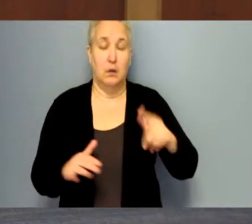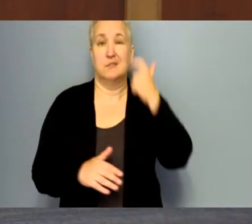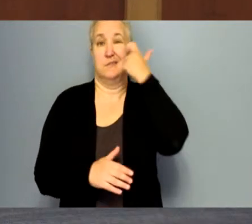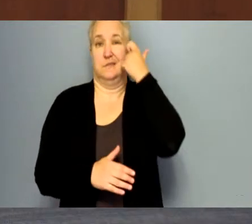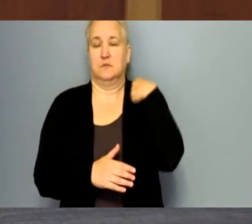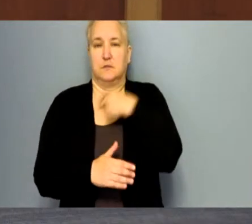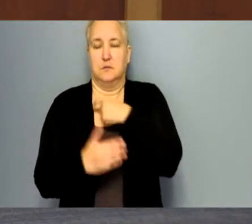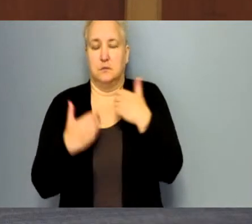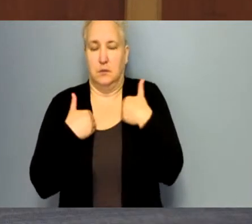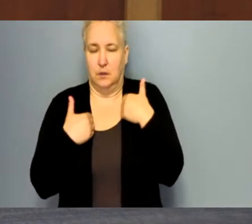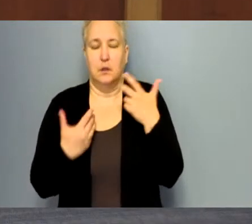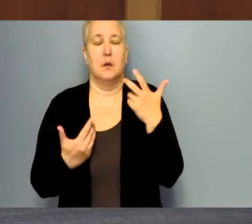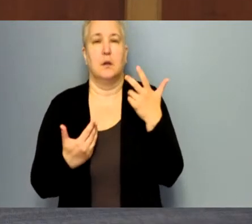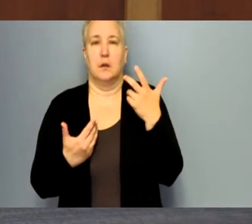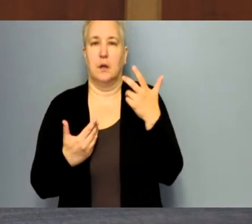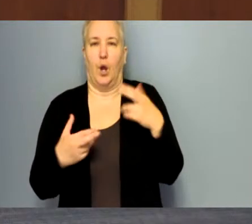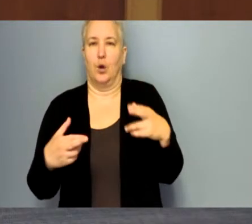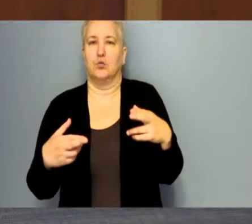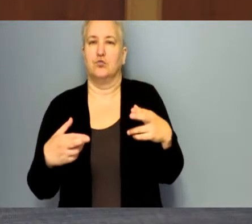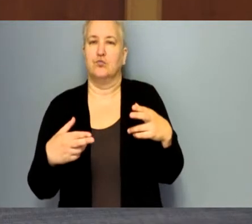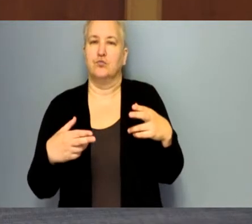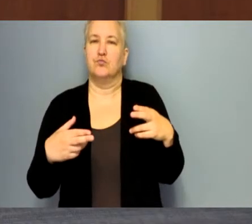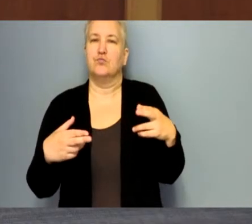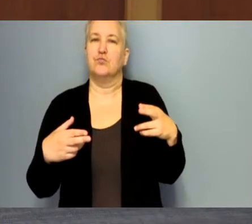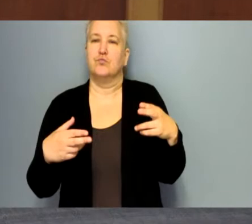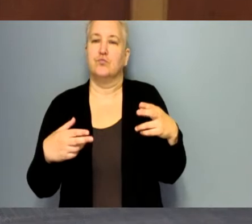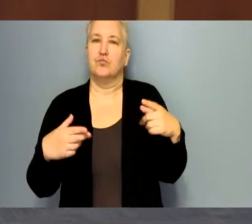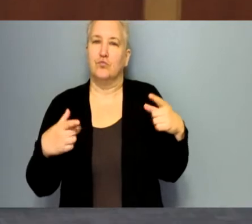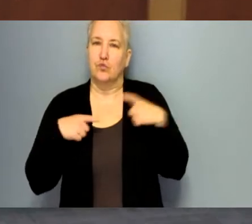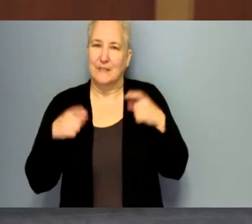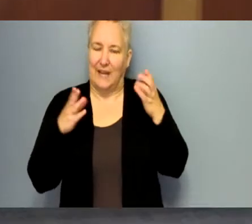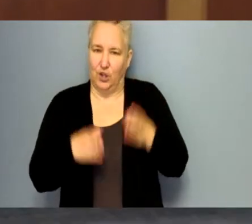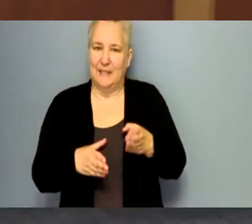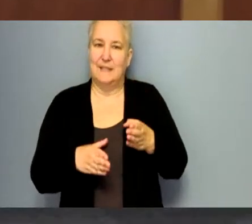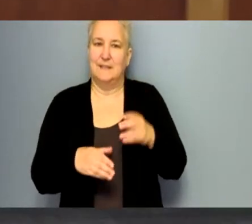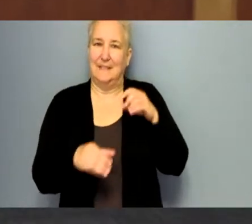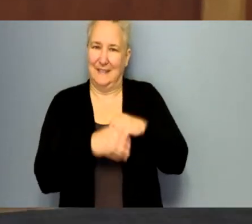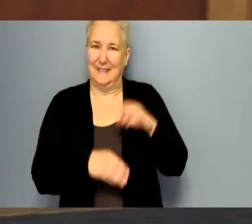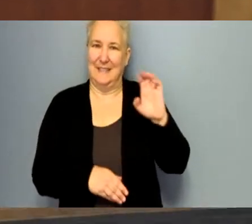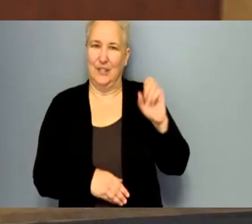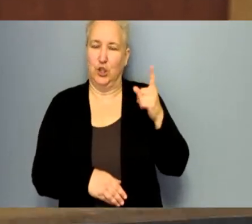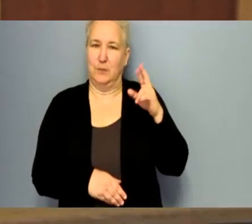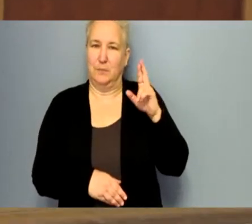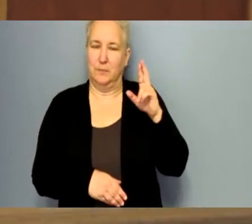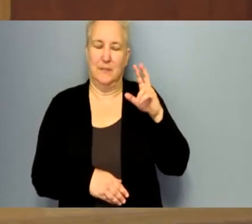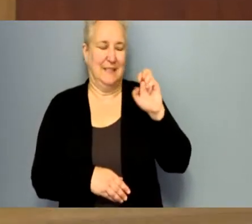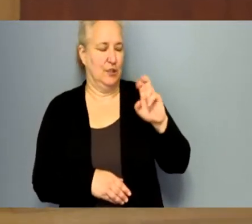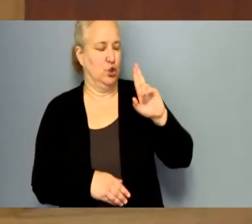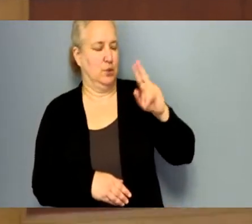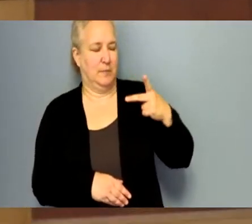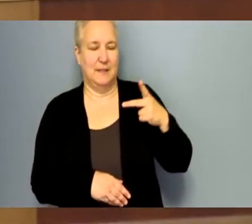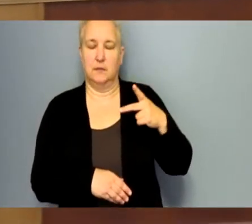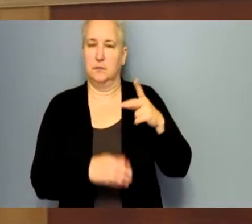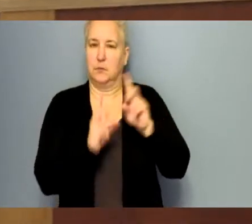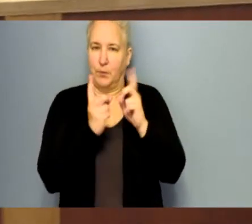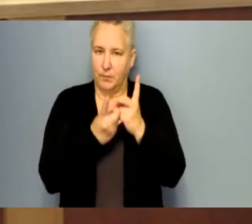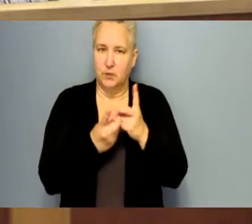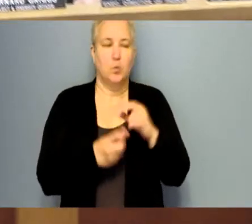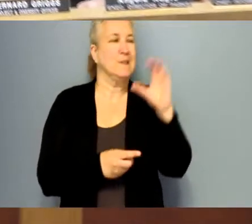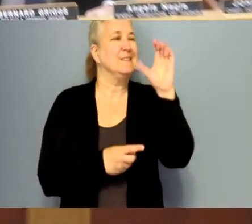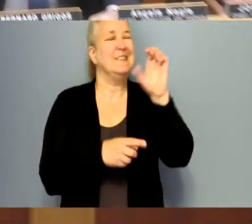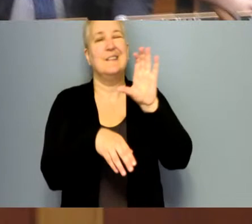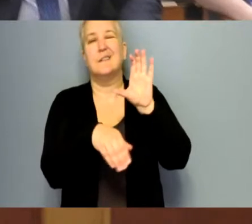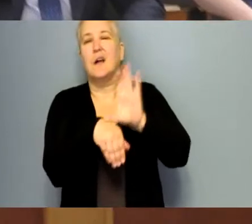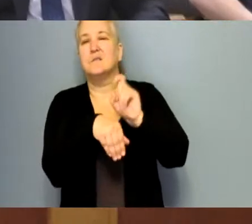had a retiree inside of our ERP department, and we are looking for consultative support